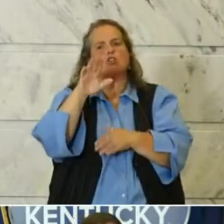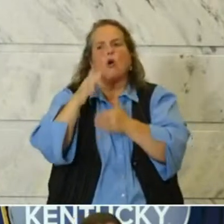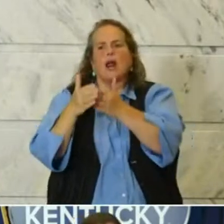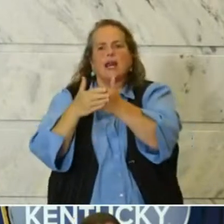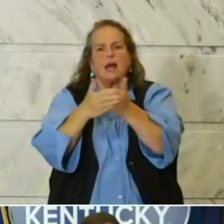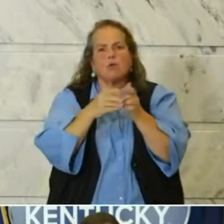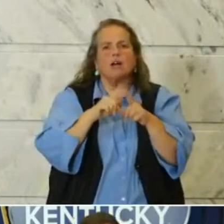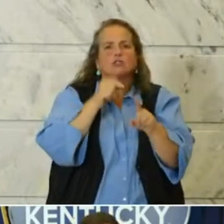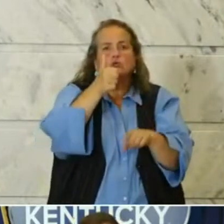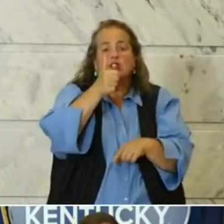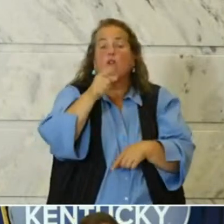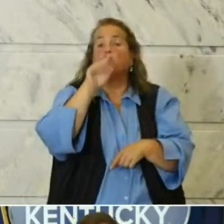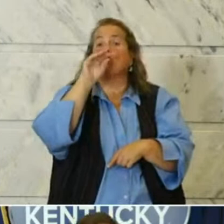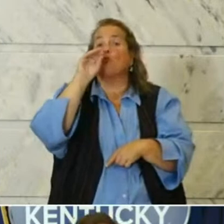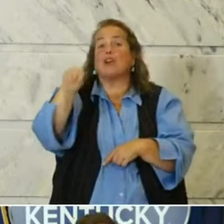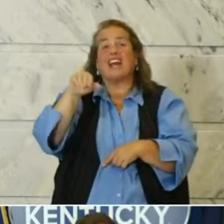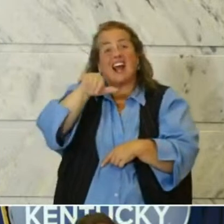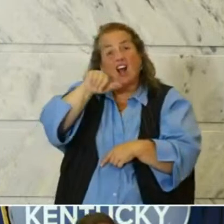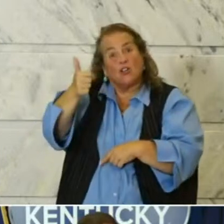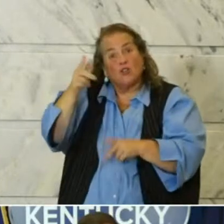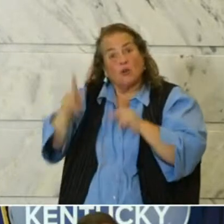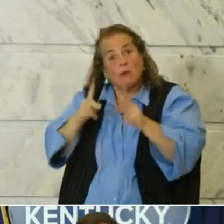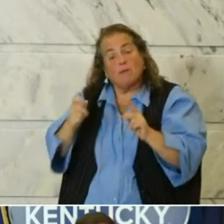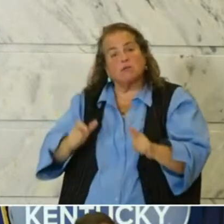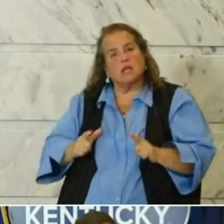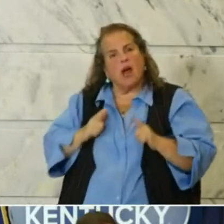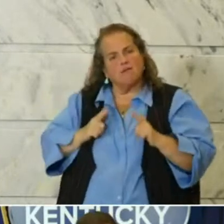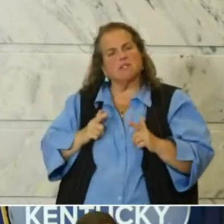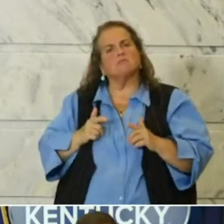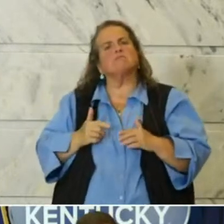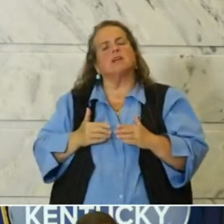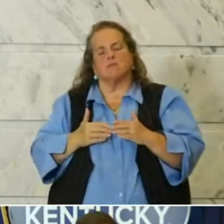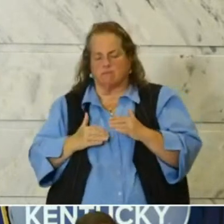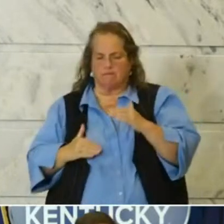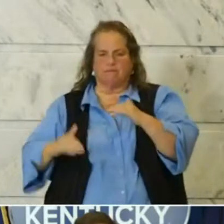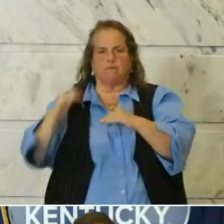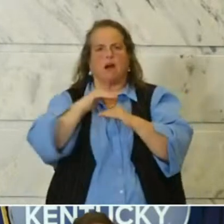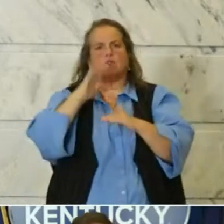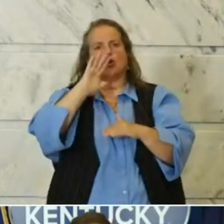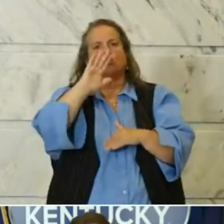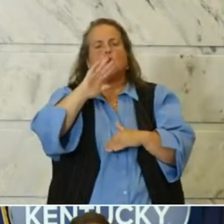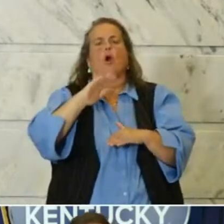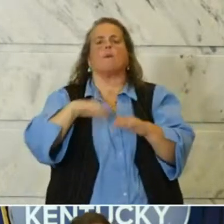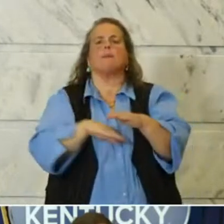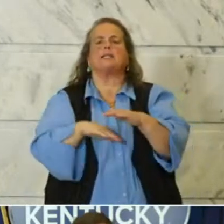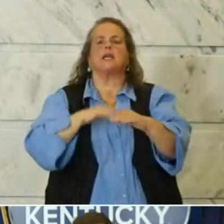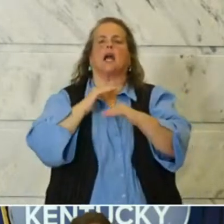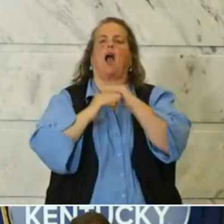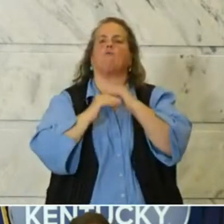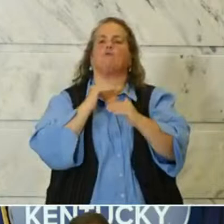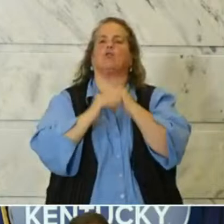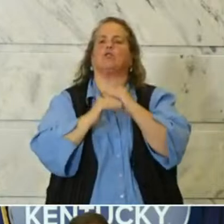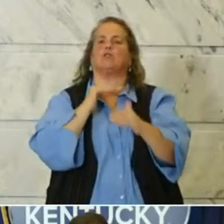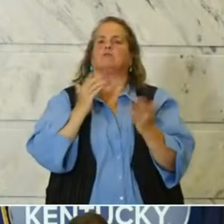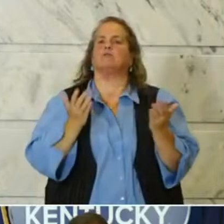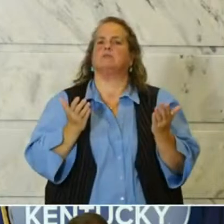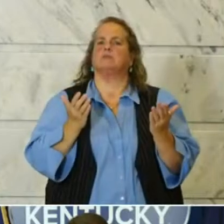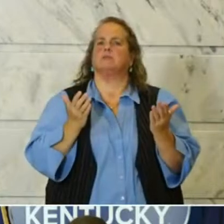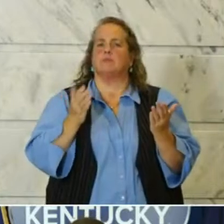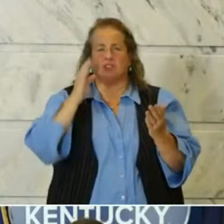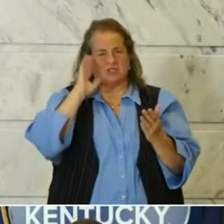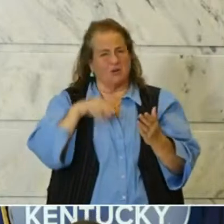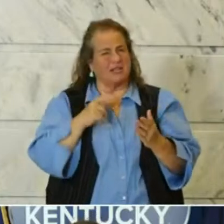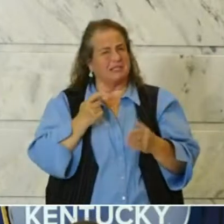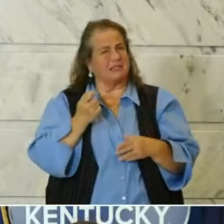putting other people's lives above your basic comfort. And I'd like to think that's a very small sacrifice that we